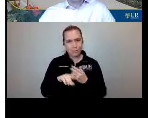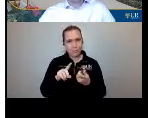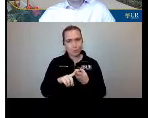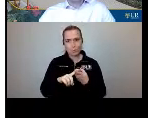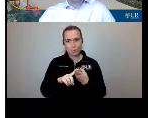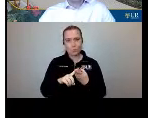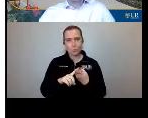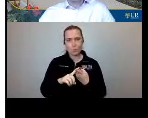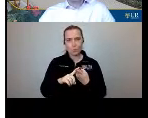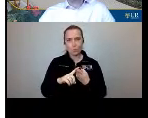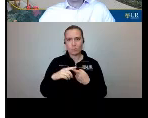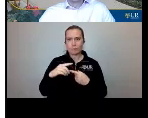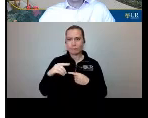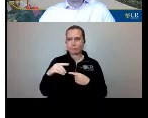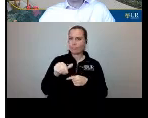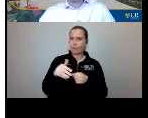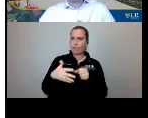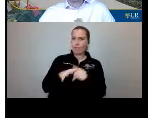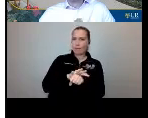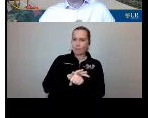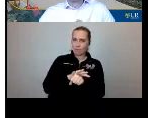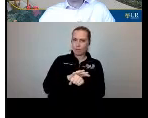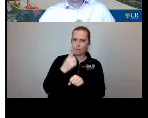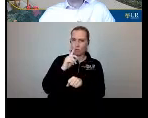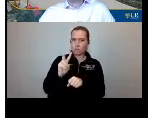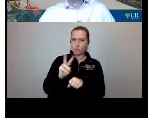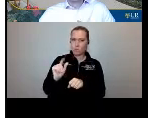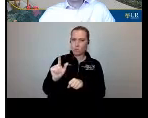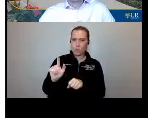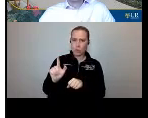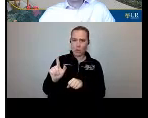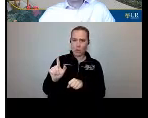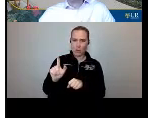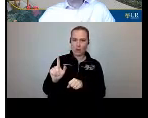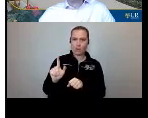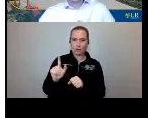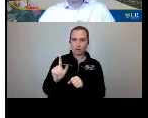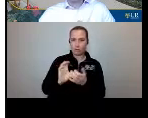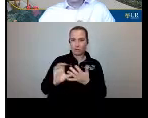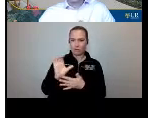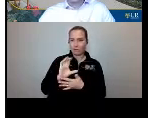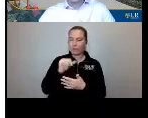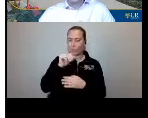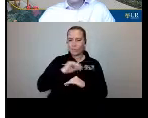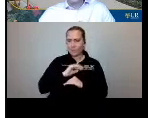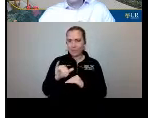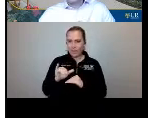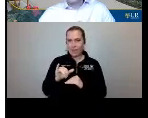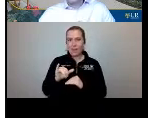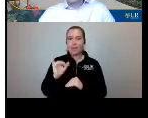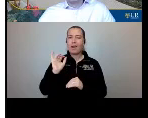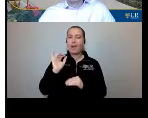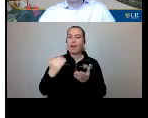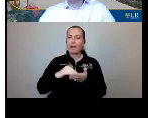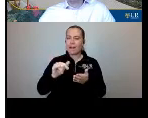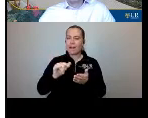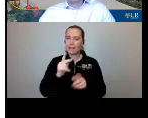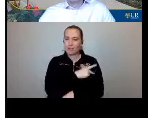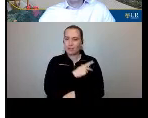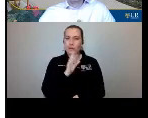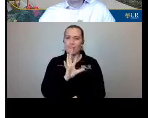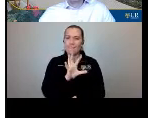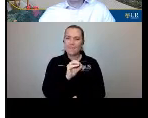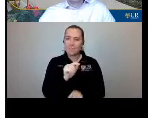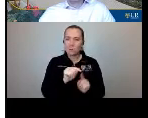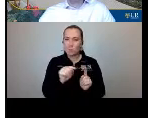expanded 2021 U.S. Preventive Services Task Force criteria. Again, this is the patients between 50 and 54 years of